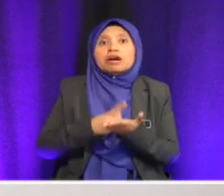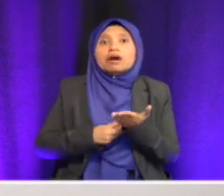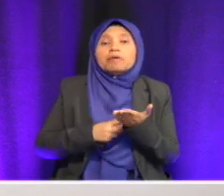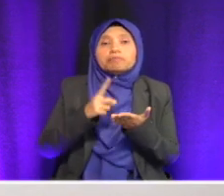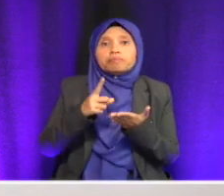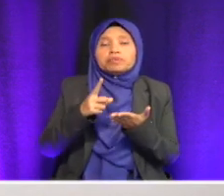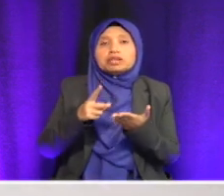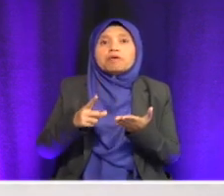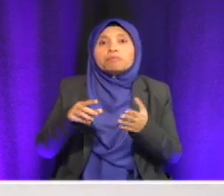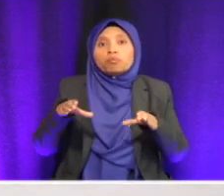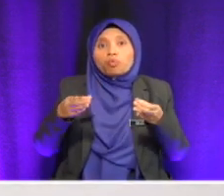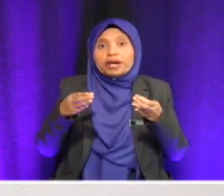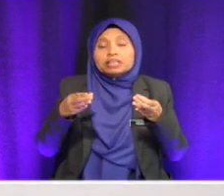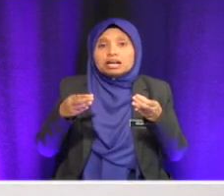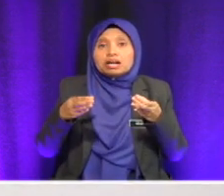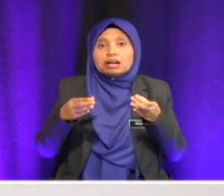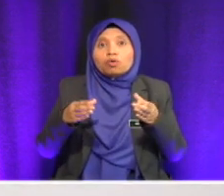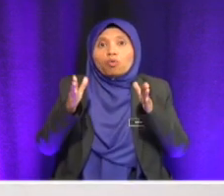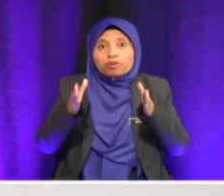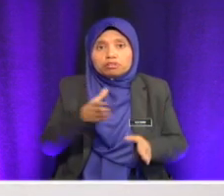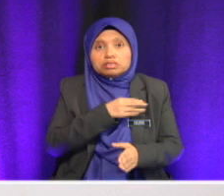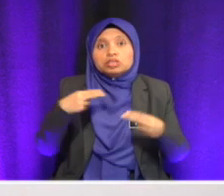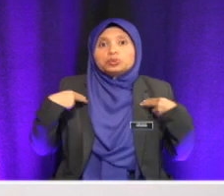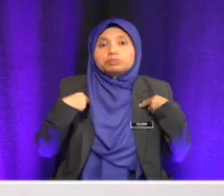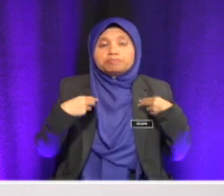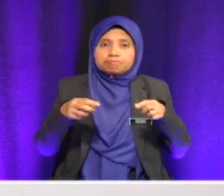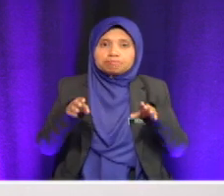make humans different from animals? Go ahead.